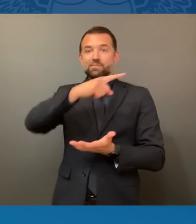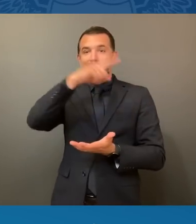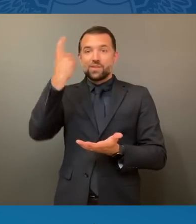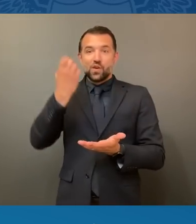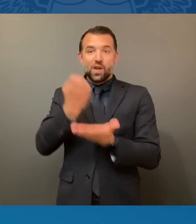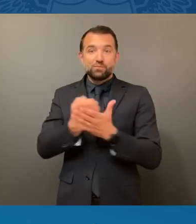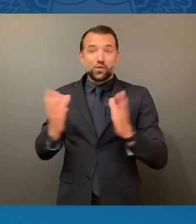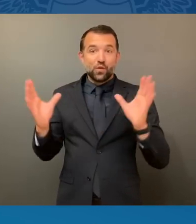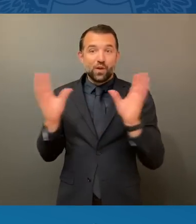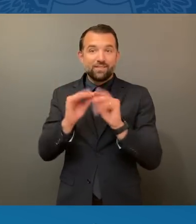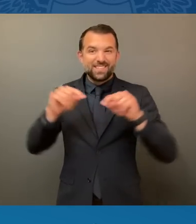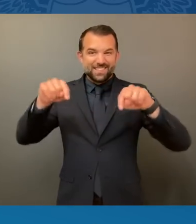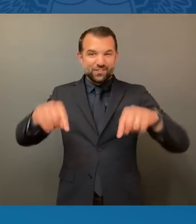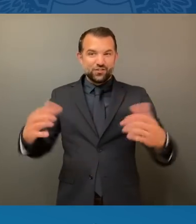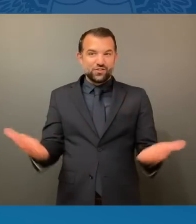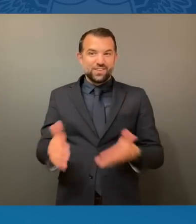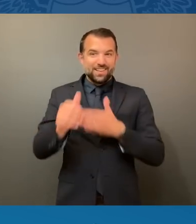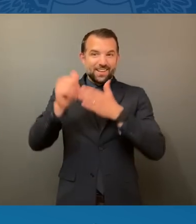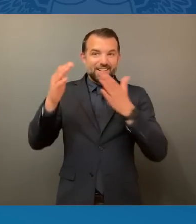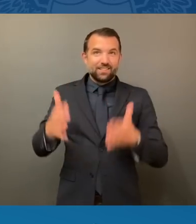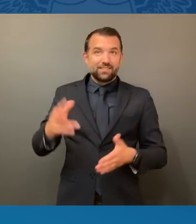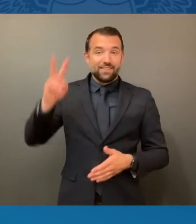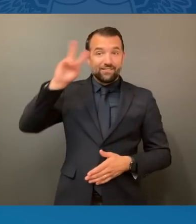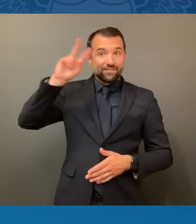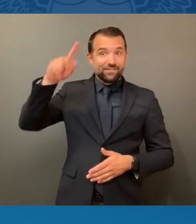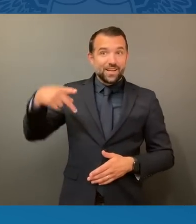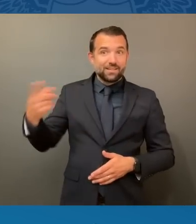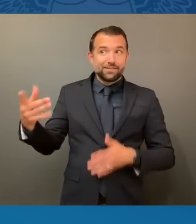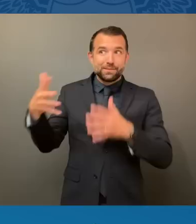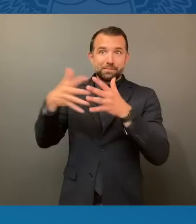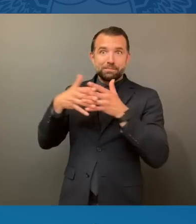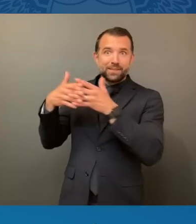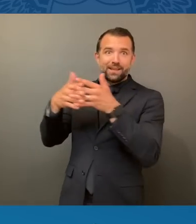leaders, with the Vice President of the United States,